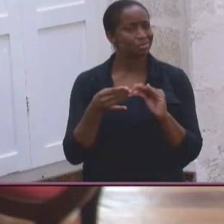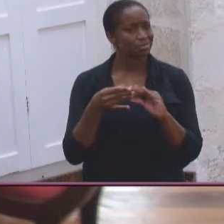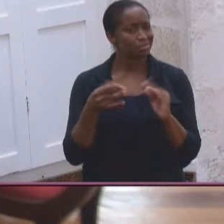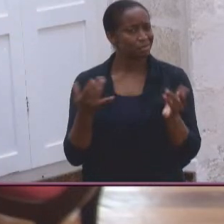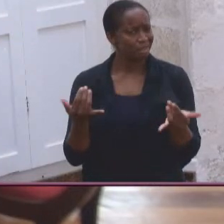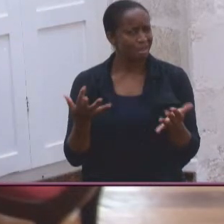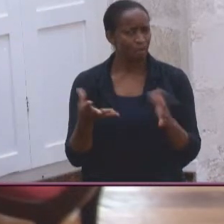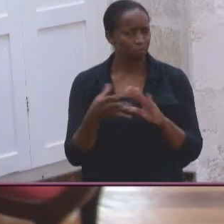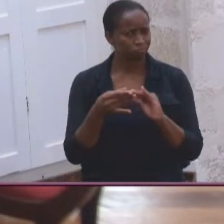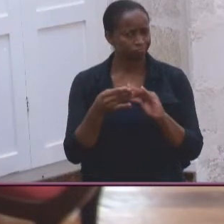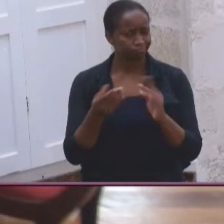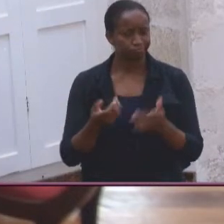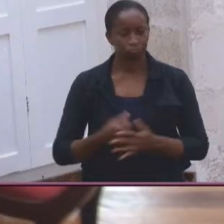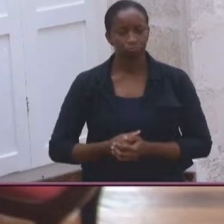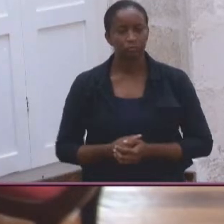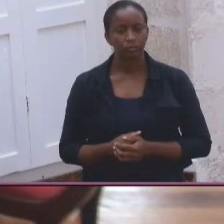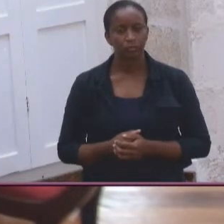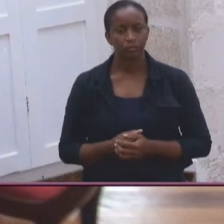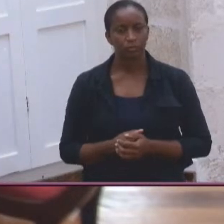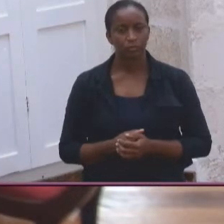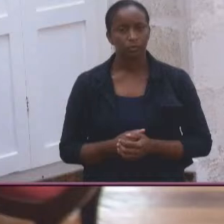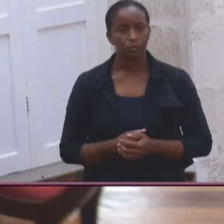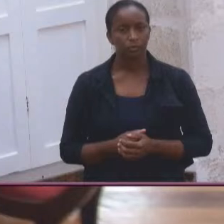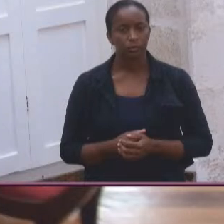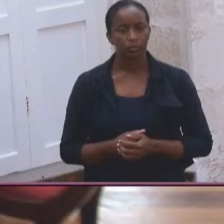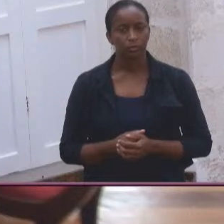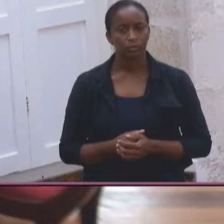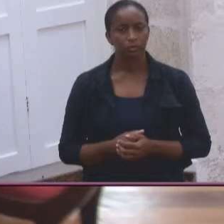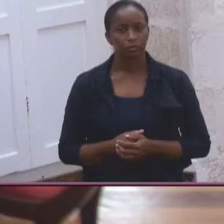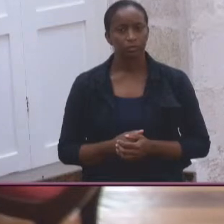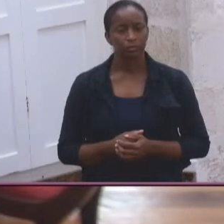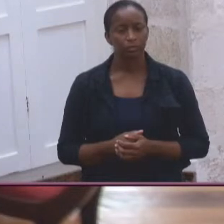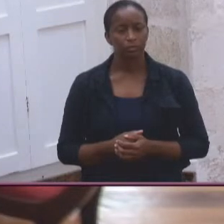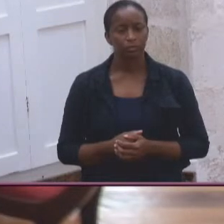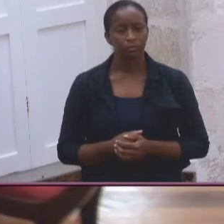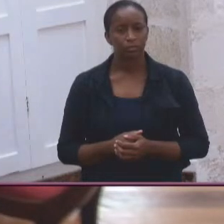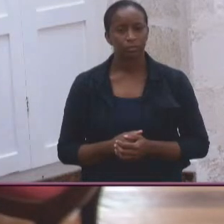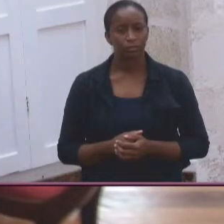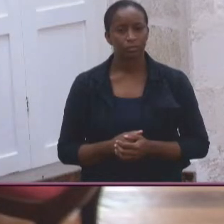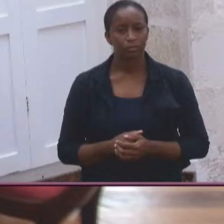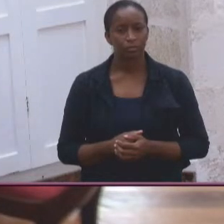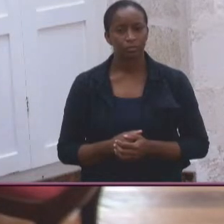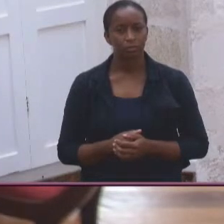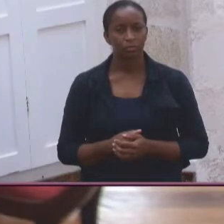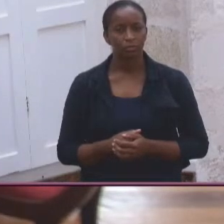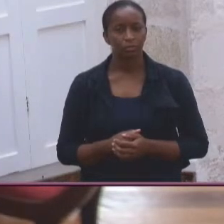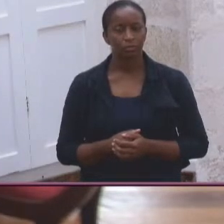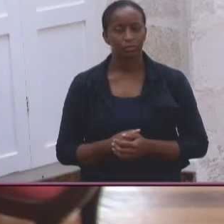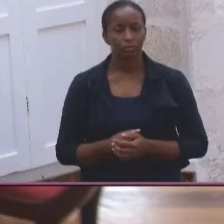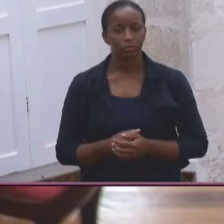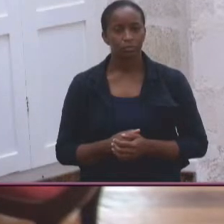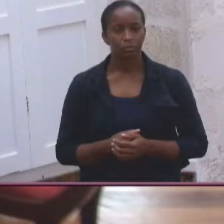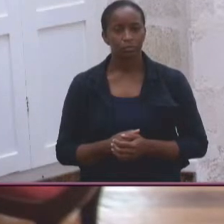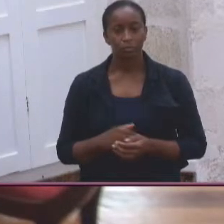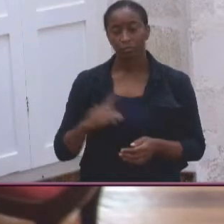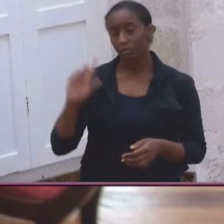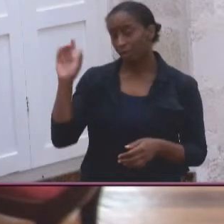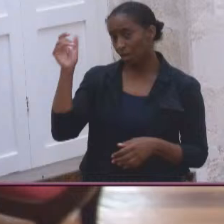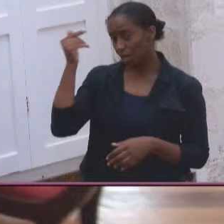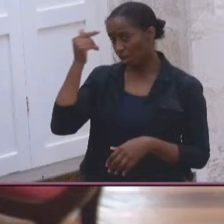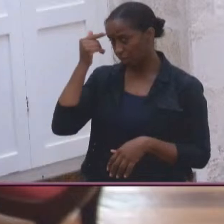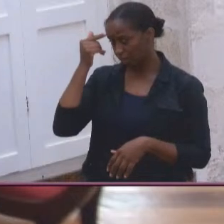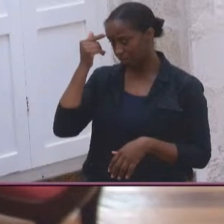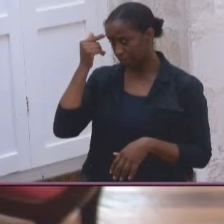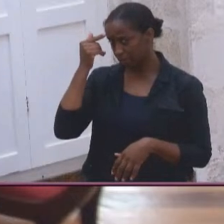a situation which the government is totally blamed for a lot of the indiscipline that